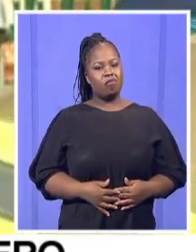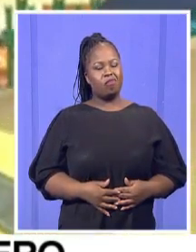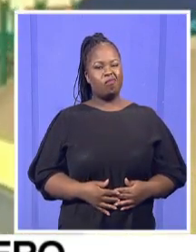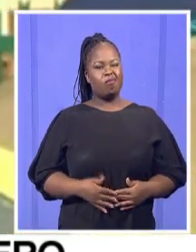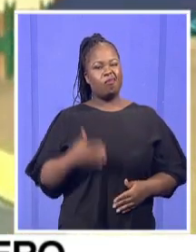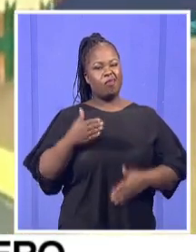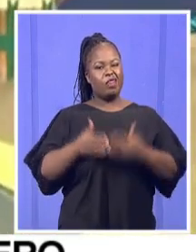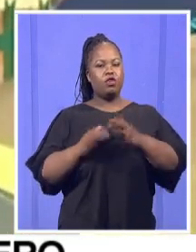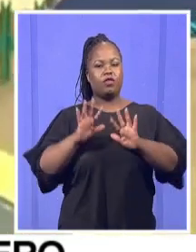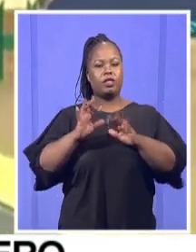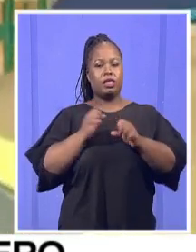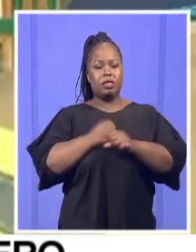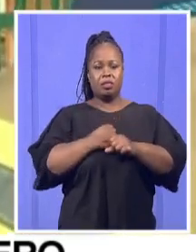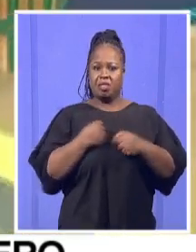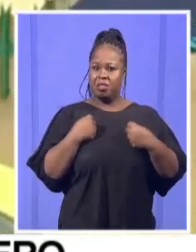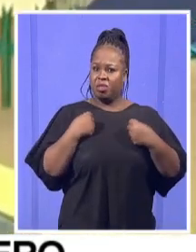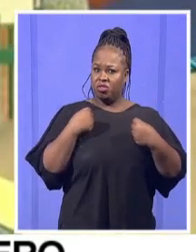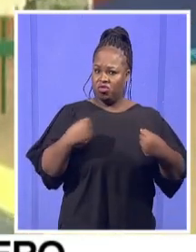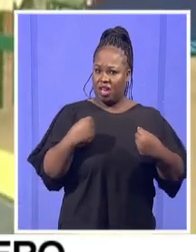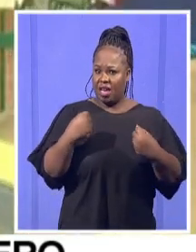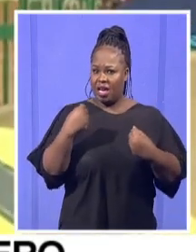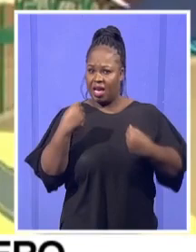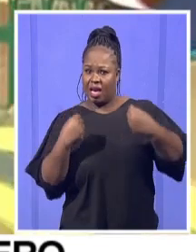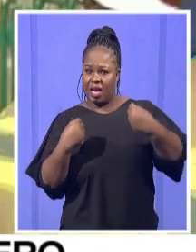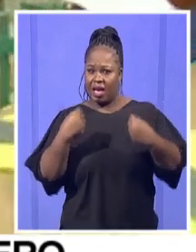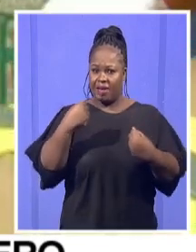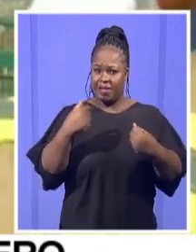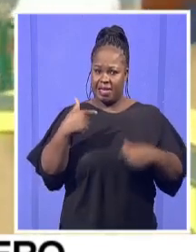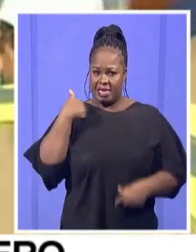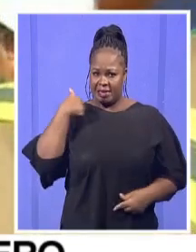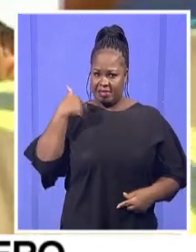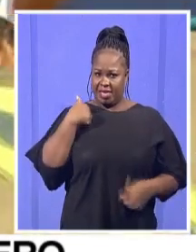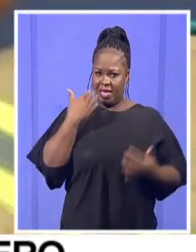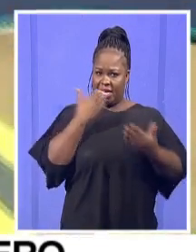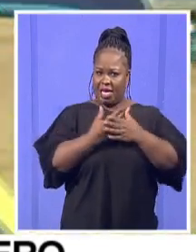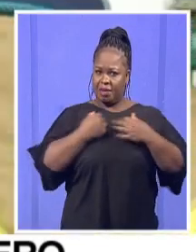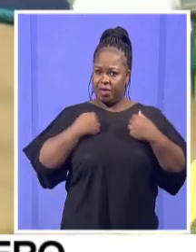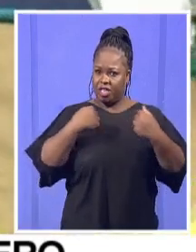decade. So could I drive this? A guy like me.